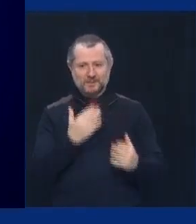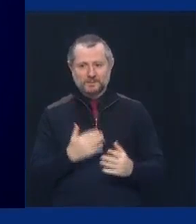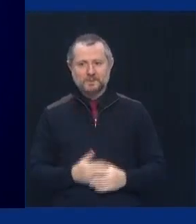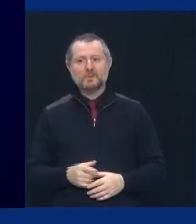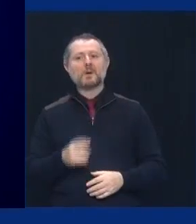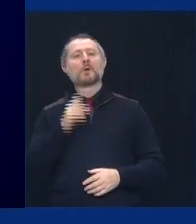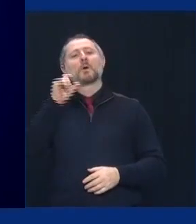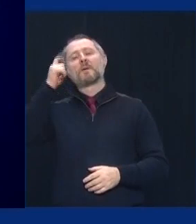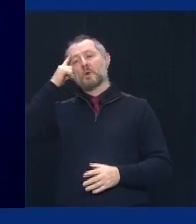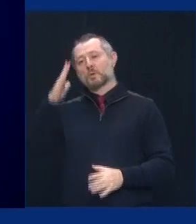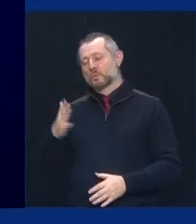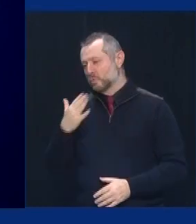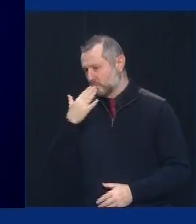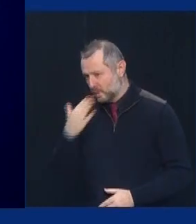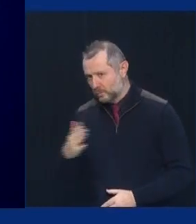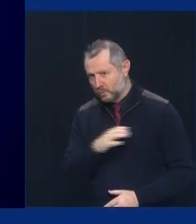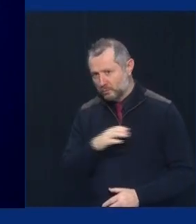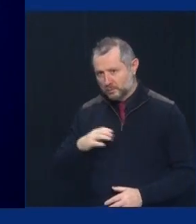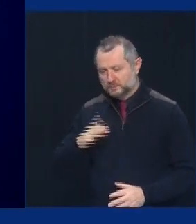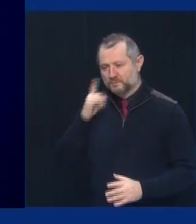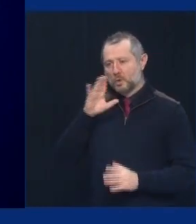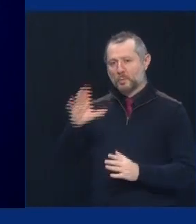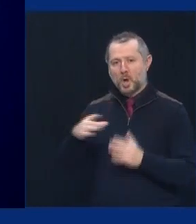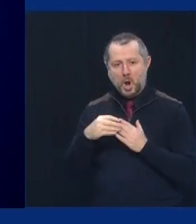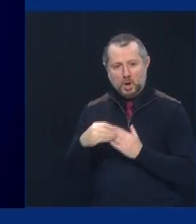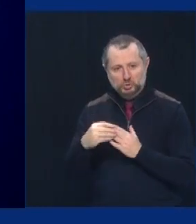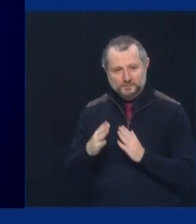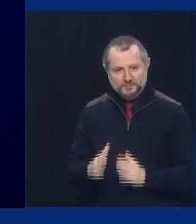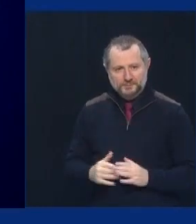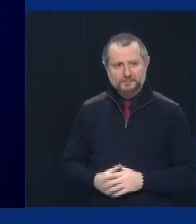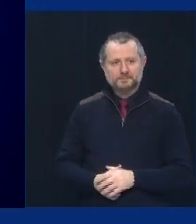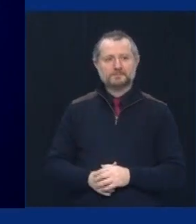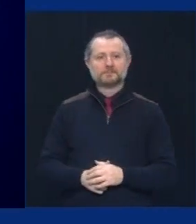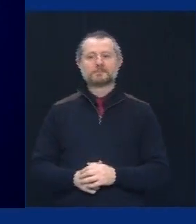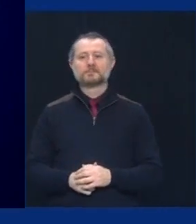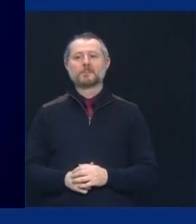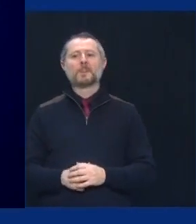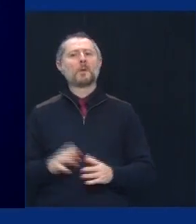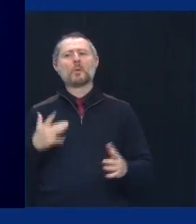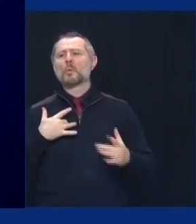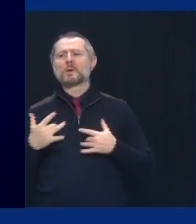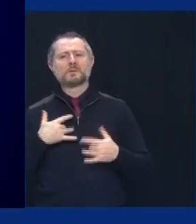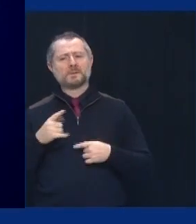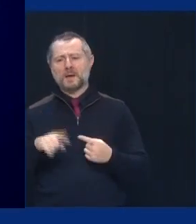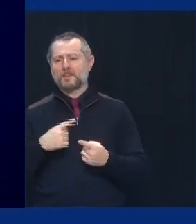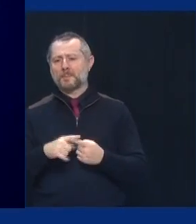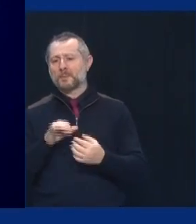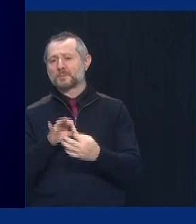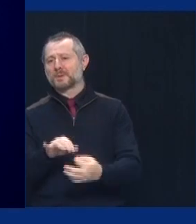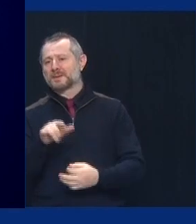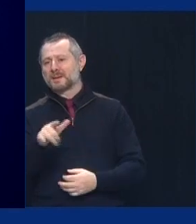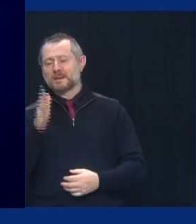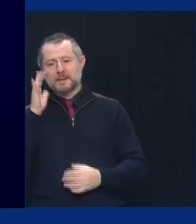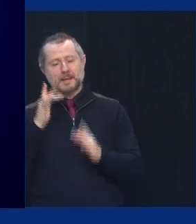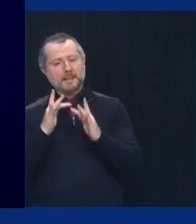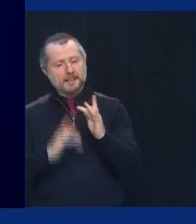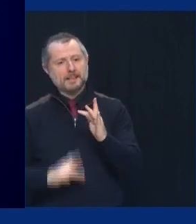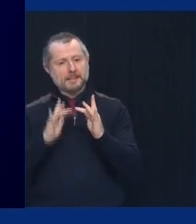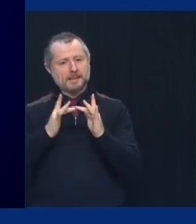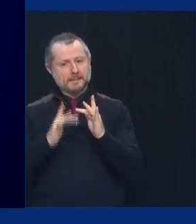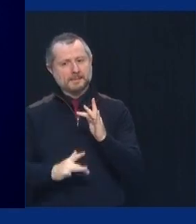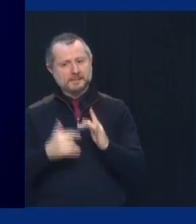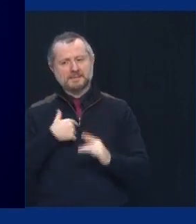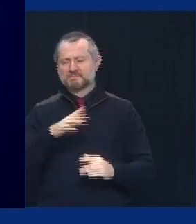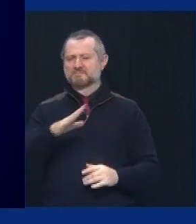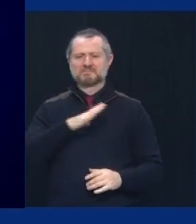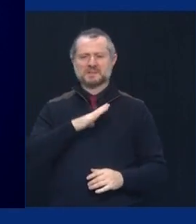you, Congressmember, and thank you for your leadership. And don't worry about the presentation being a little choppy. I'm always a